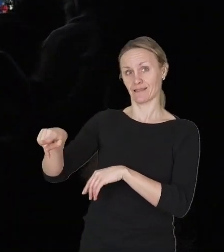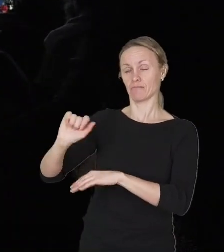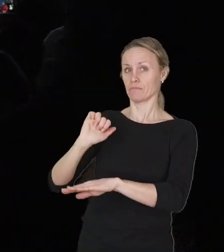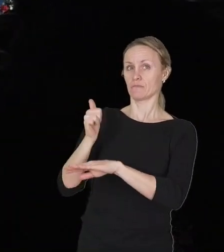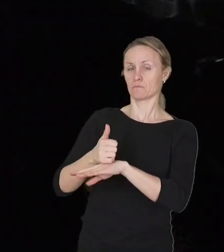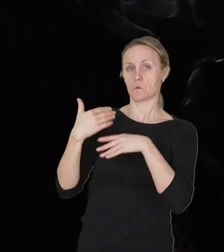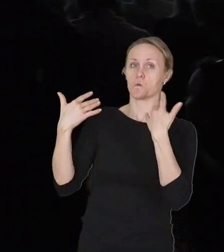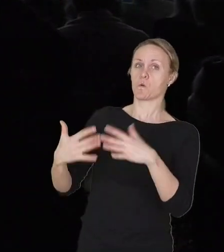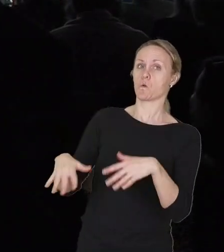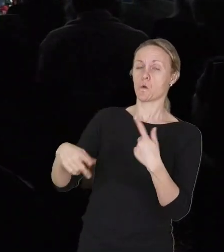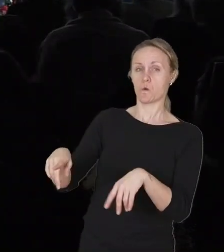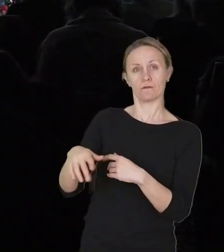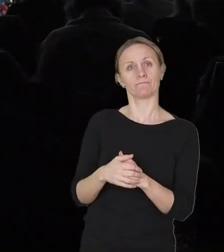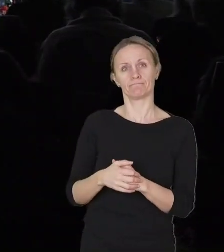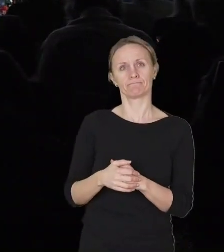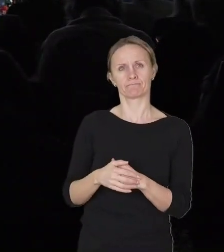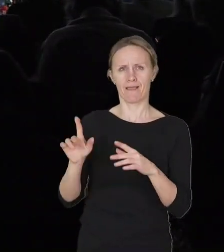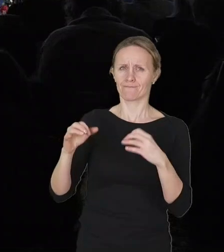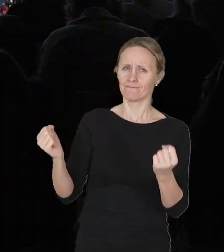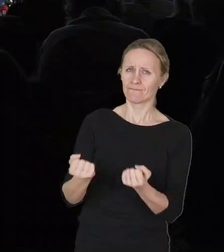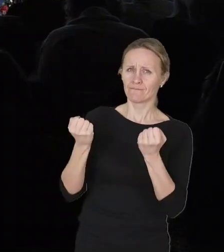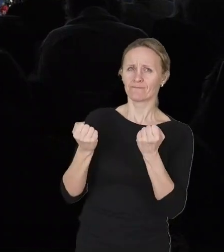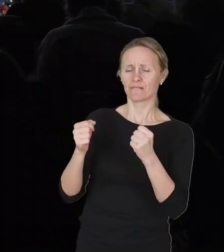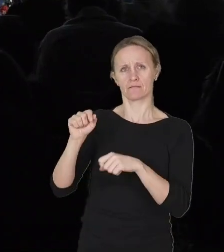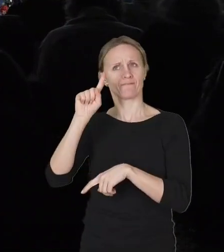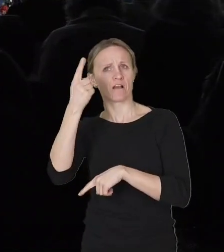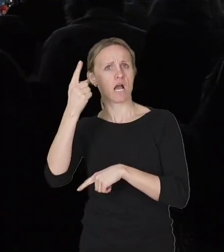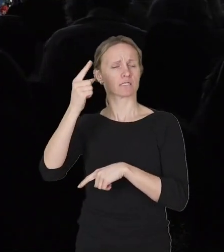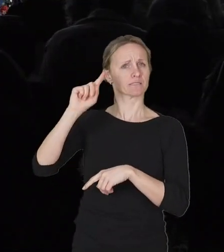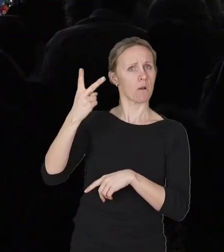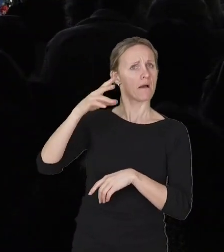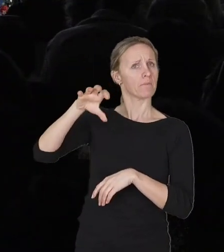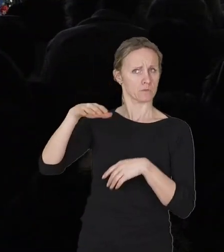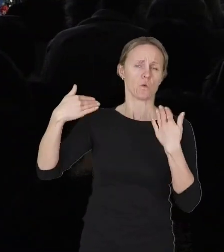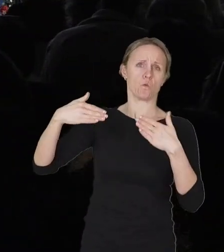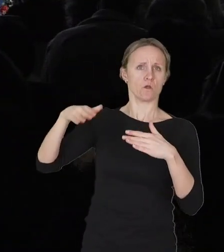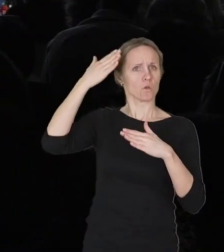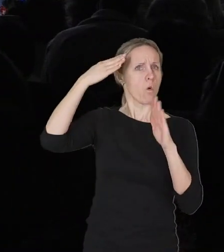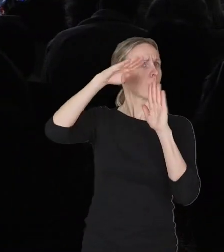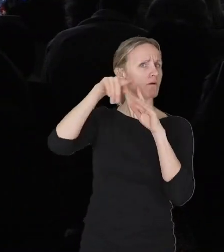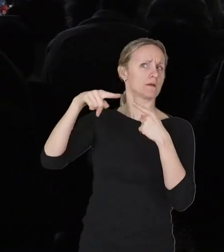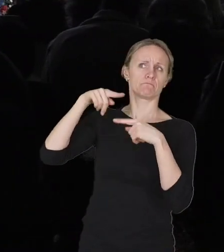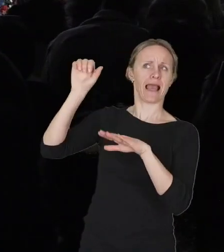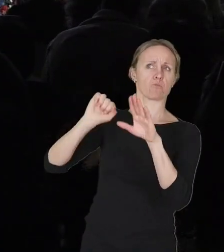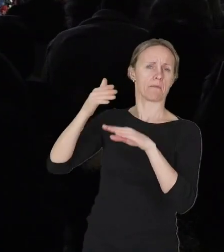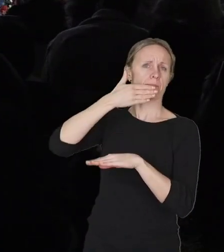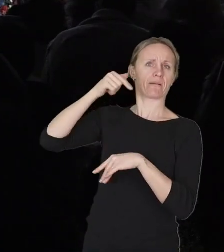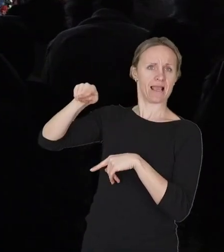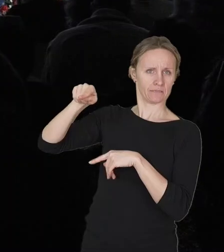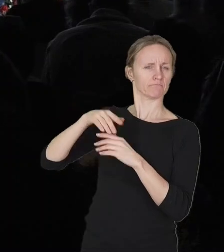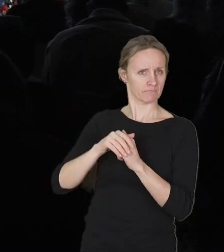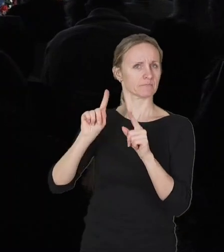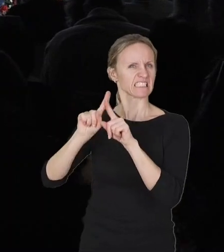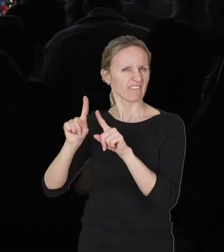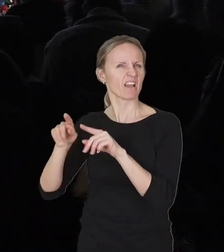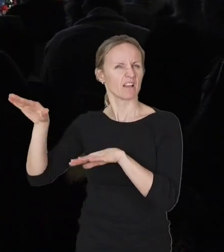the European ranking. You are in many statistics and numbers. You are leading in innovation